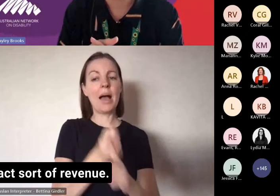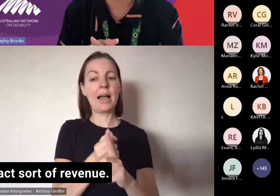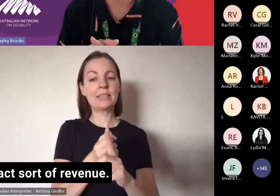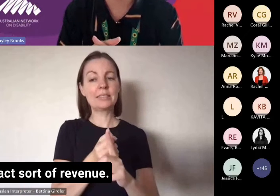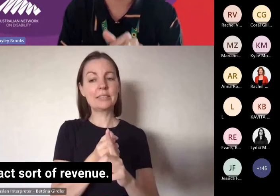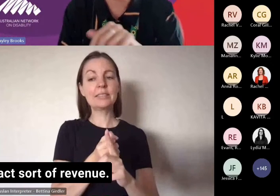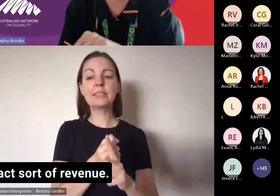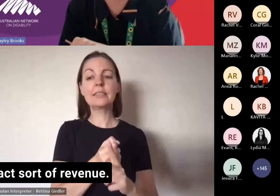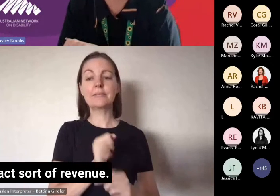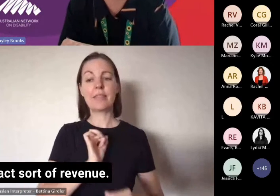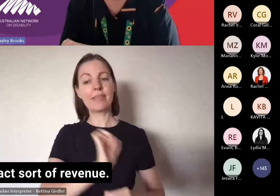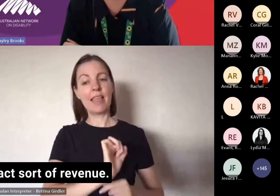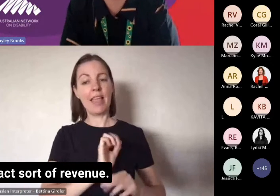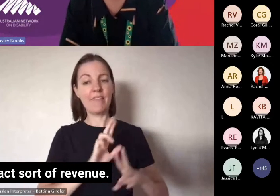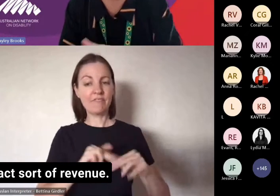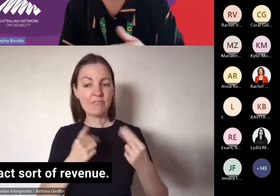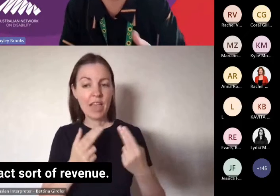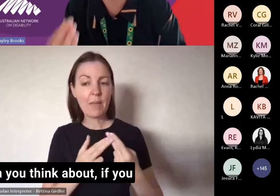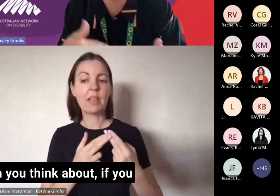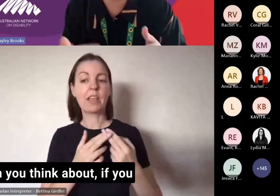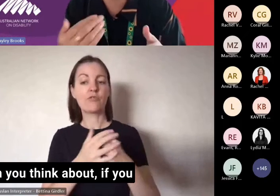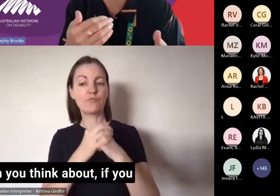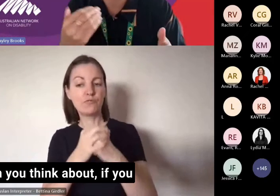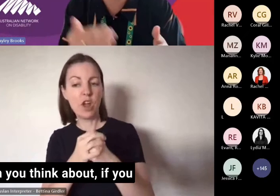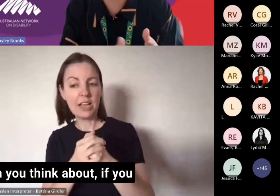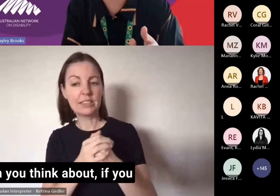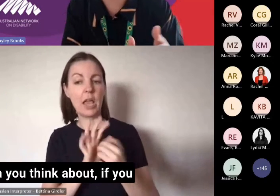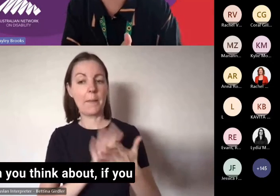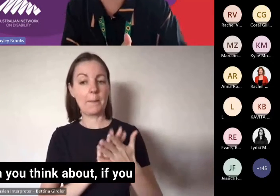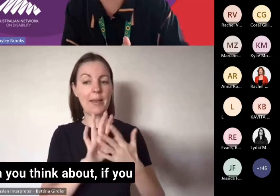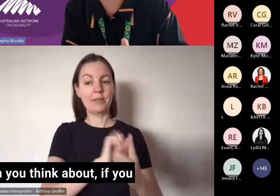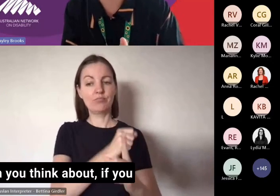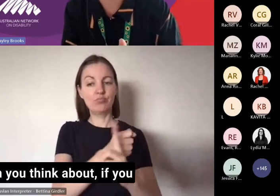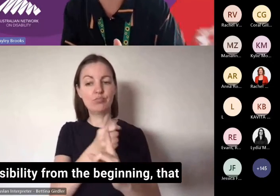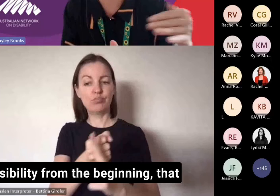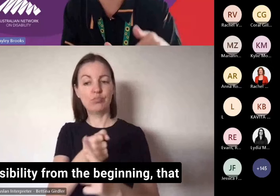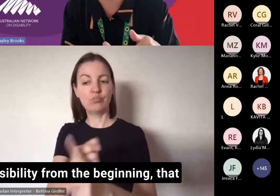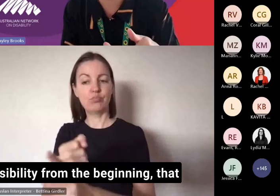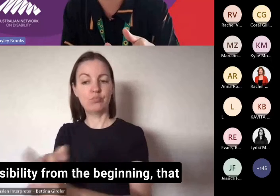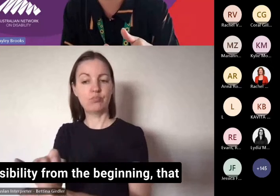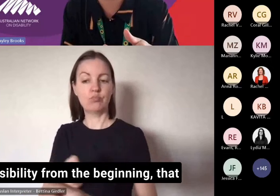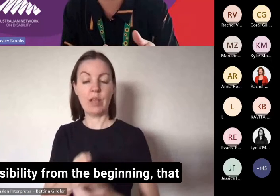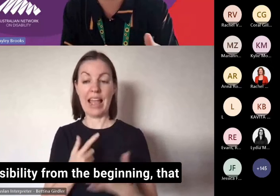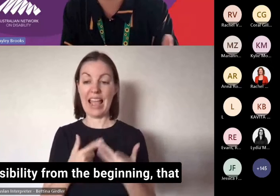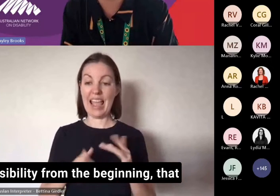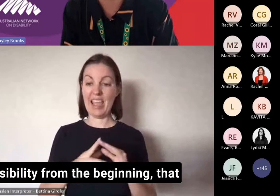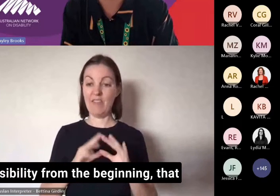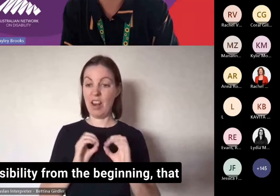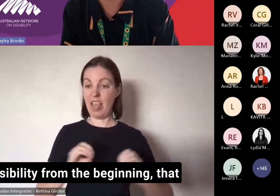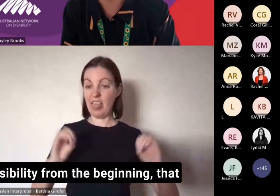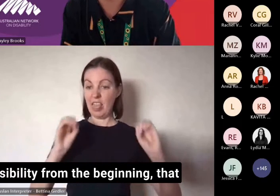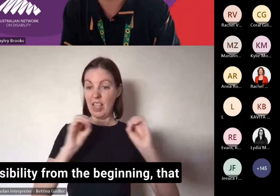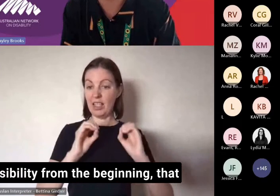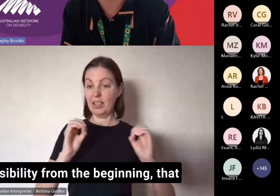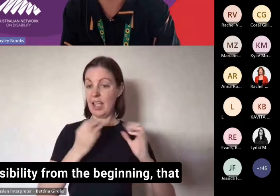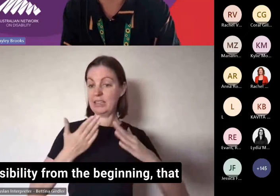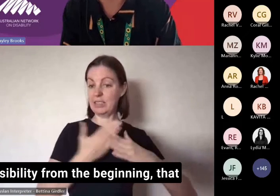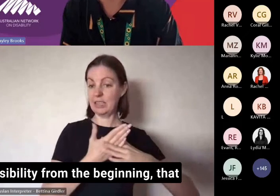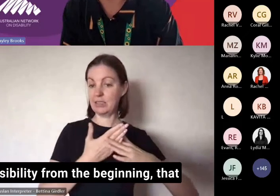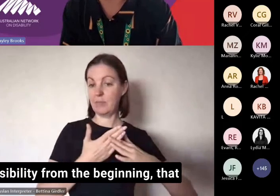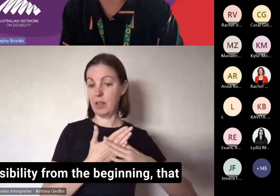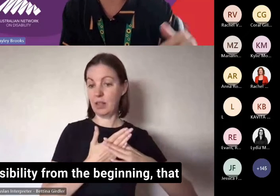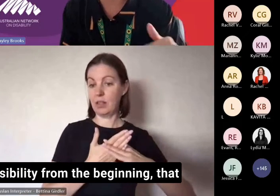impact sort of revenue. And then when you think about, if you don't embed